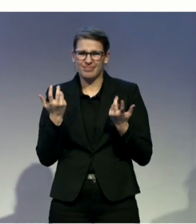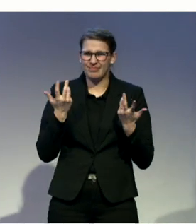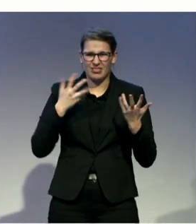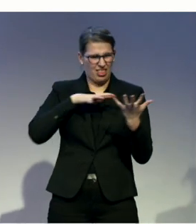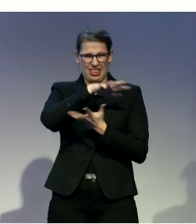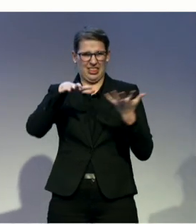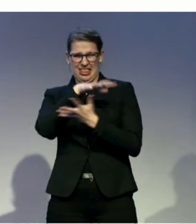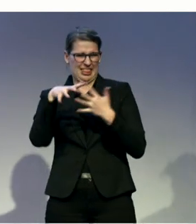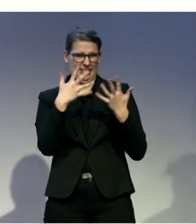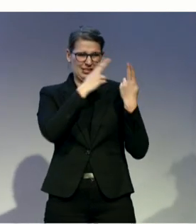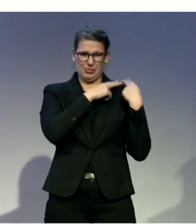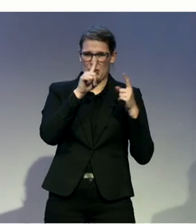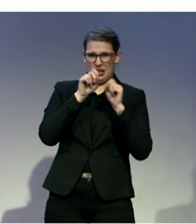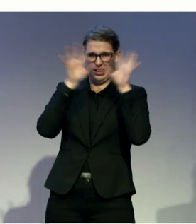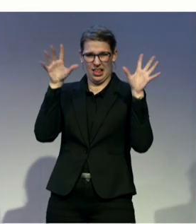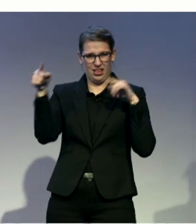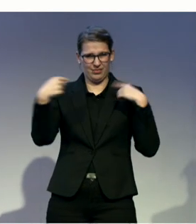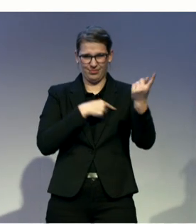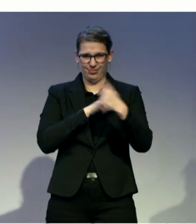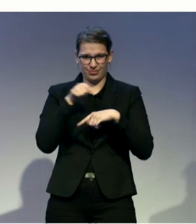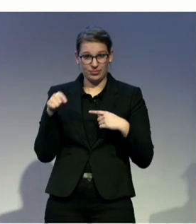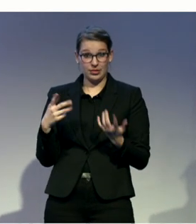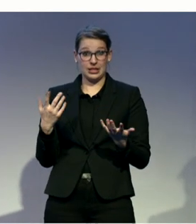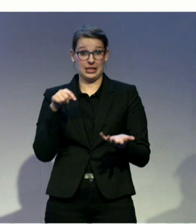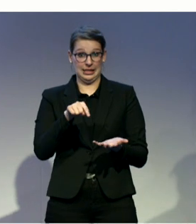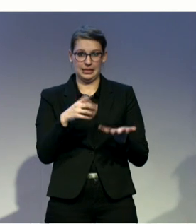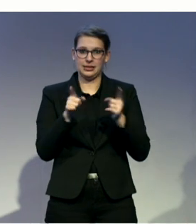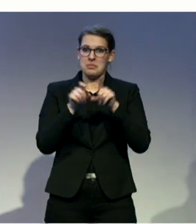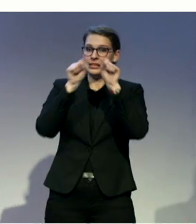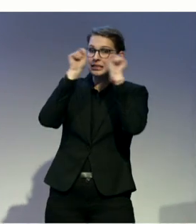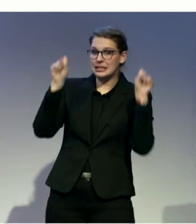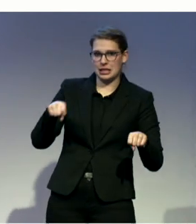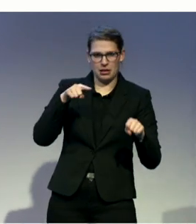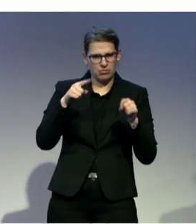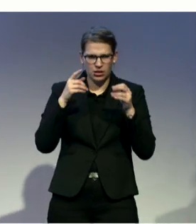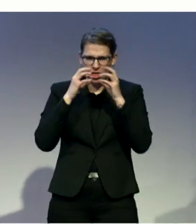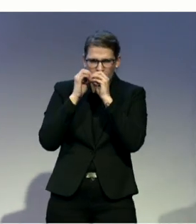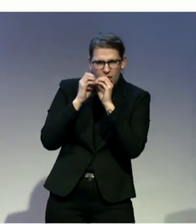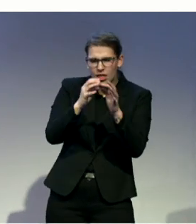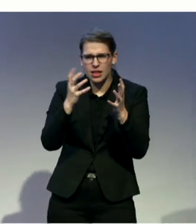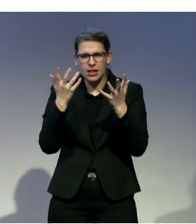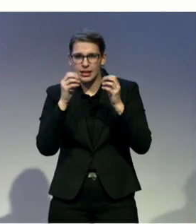structure, a piece is missing. The essential piece is missing, and this is the